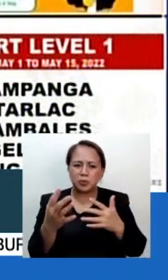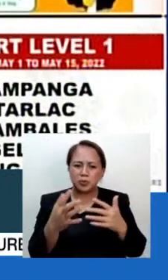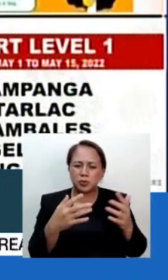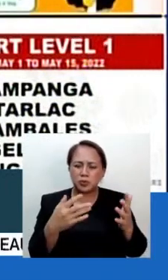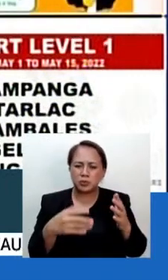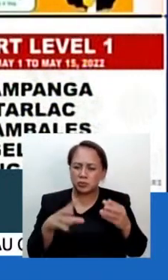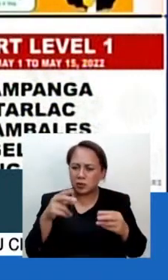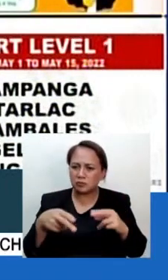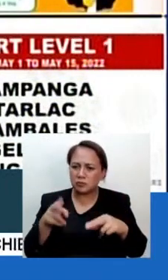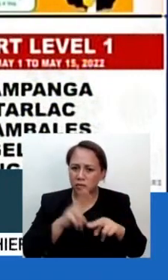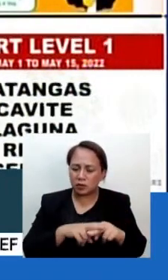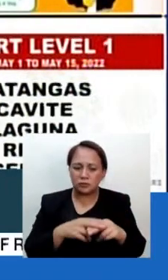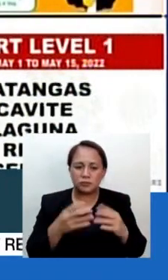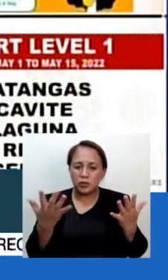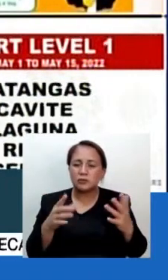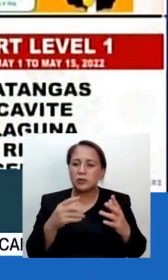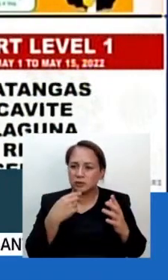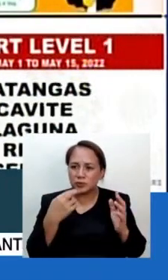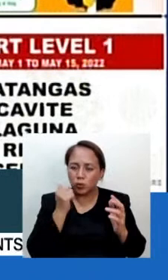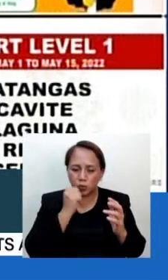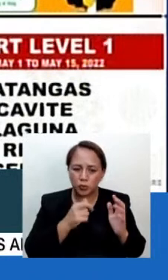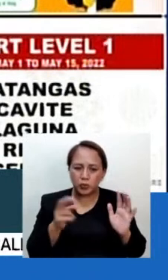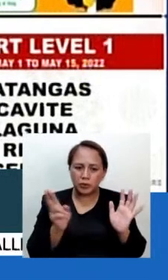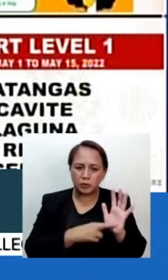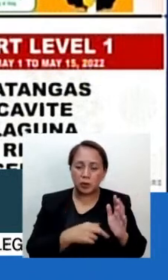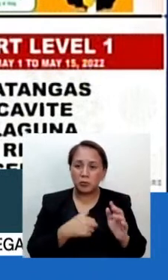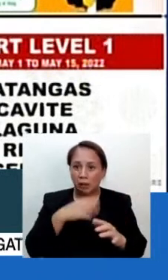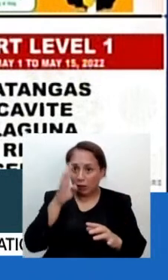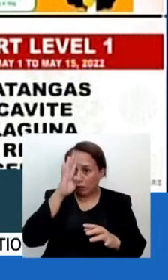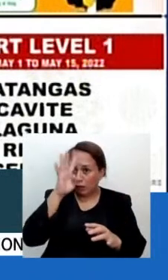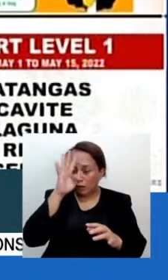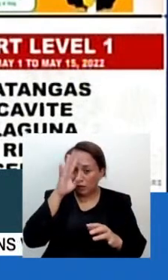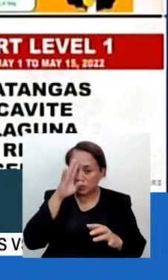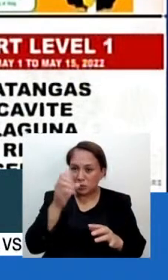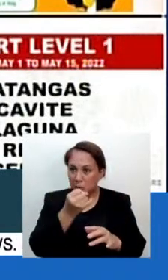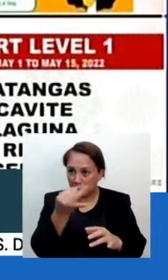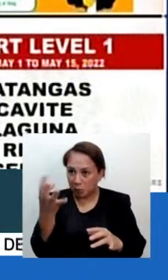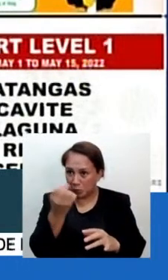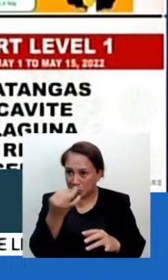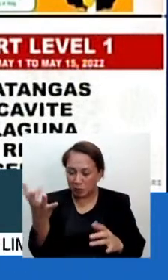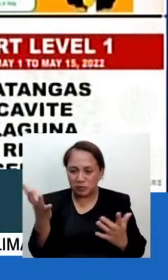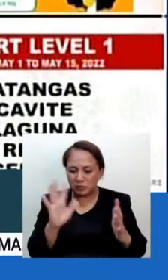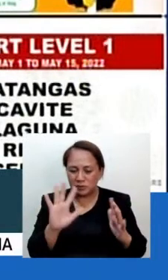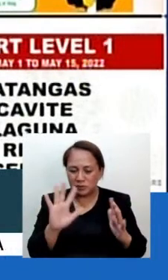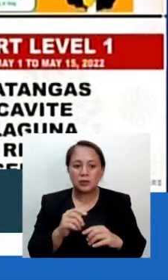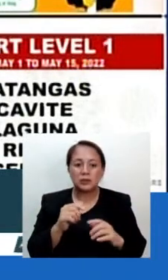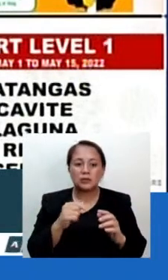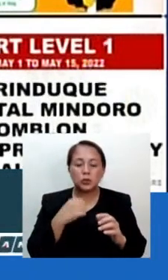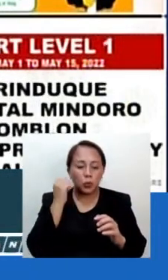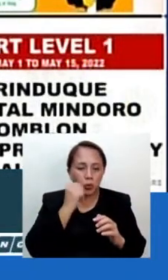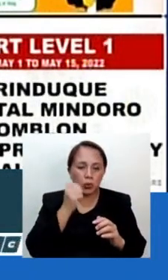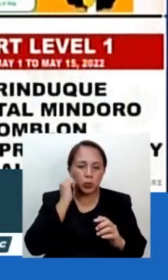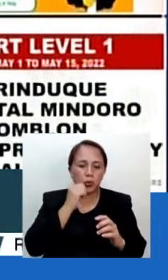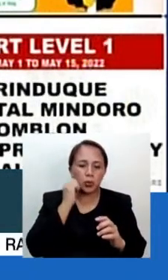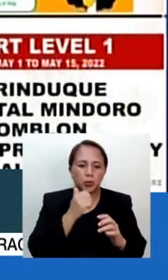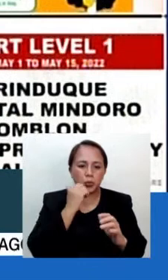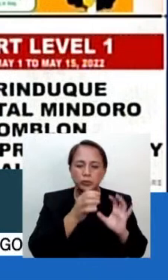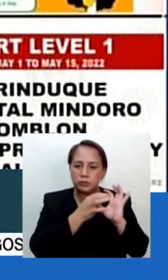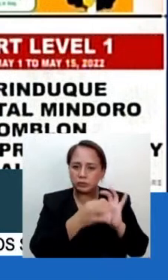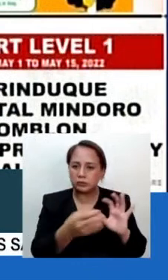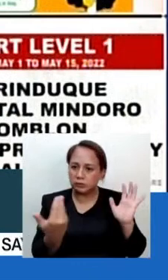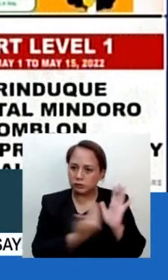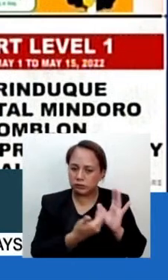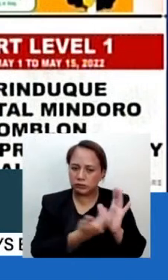madadagdag. Ano po, hindi po kami gumagawa ng mga numbers. Ito po ay base sa ebidensya